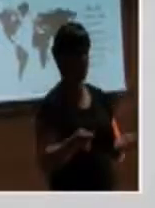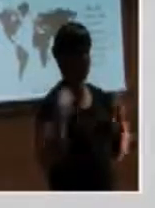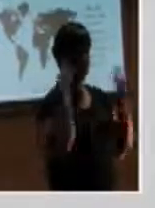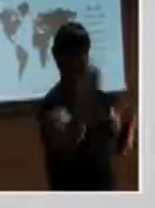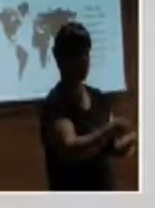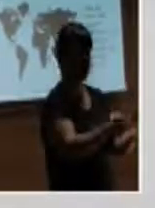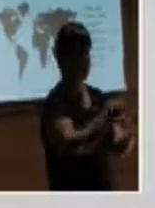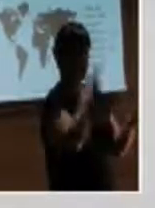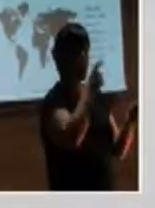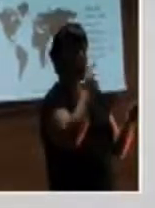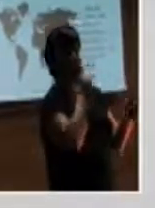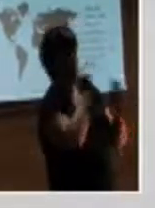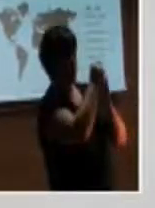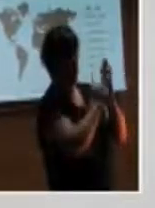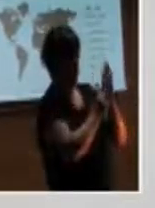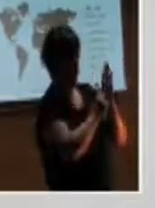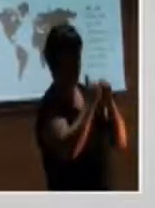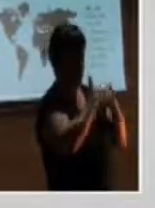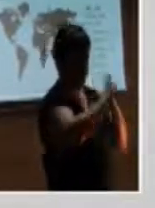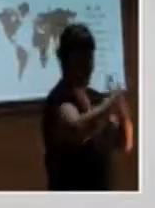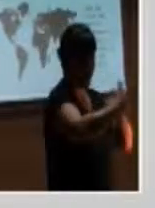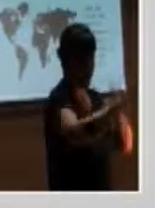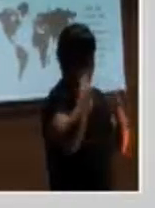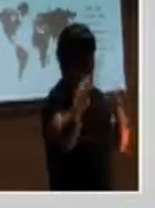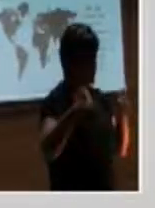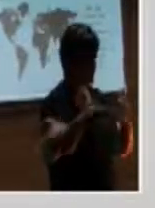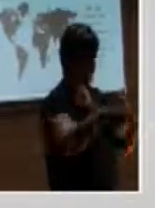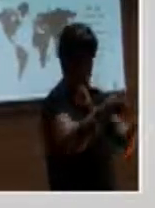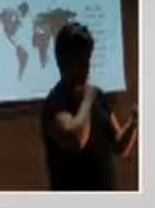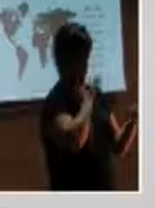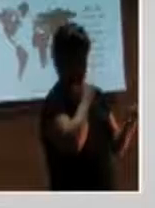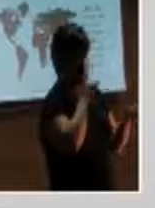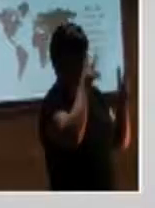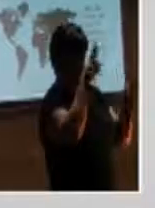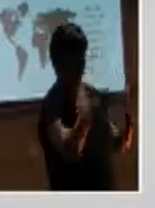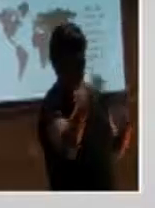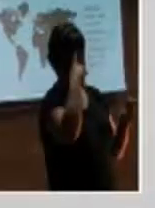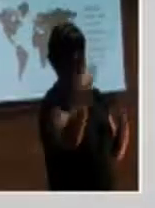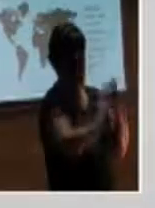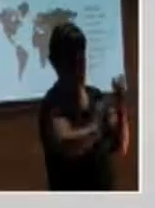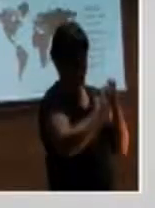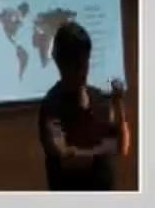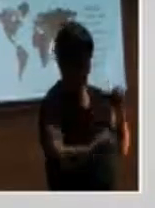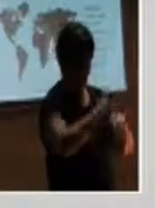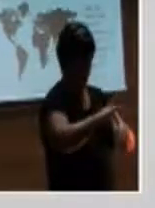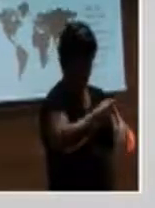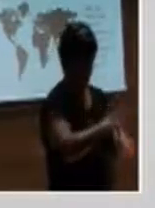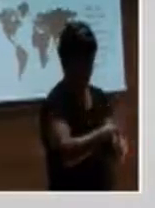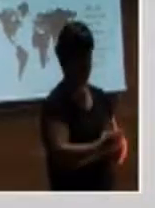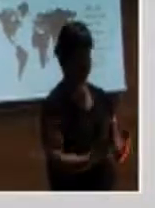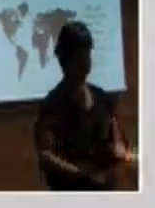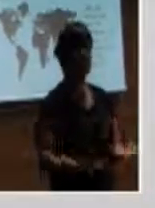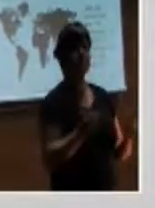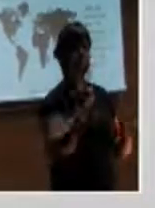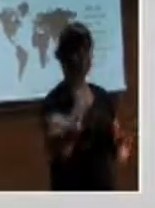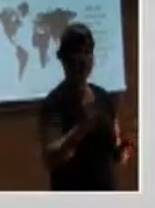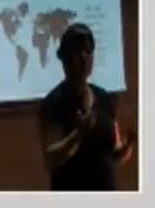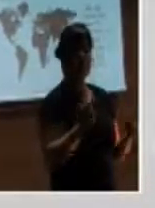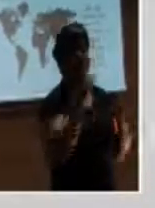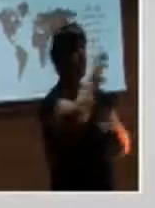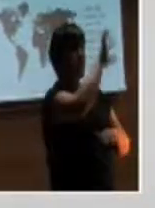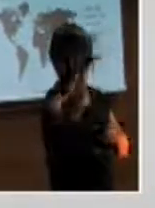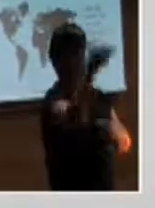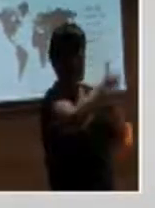Our international partners to this day include Japan, which has a huge